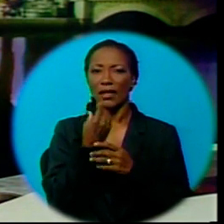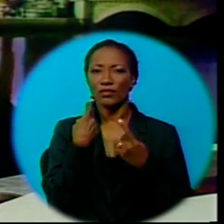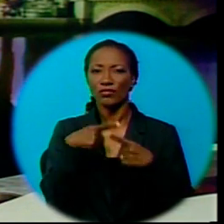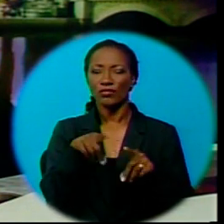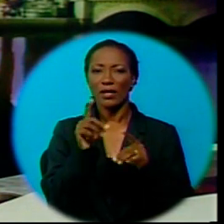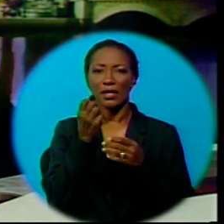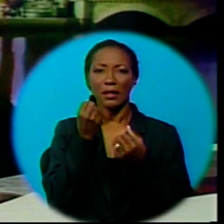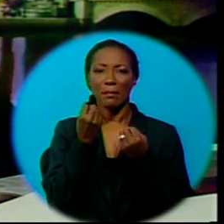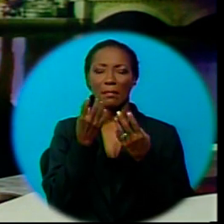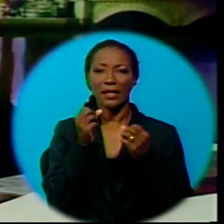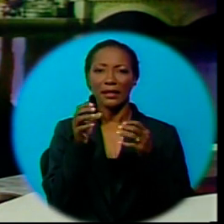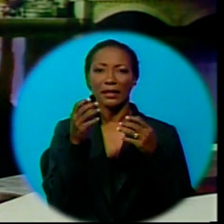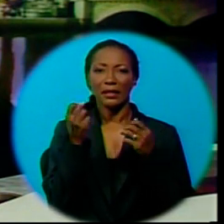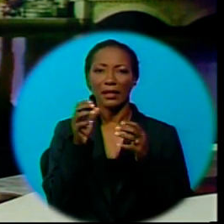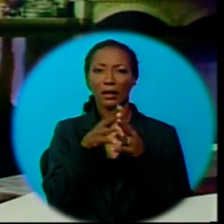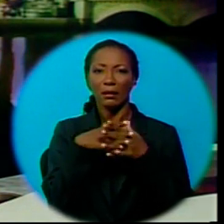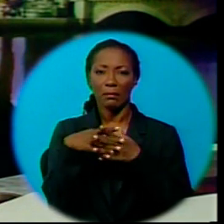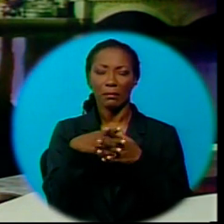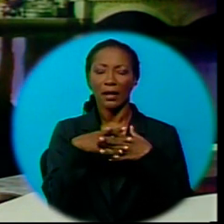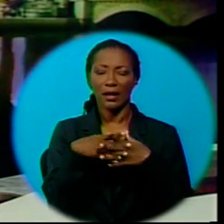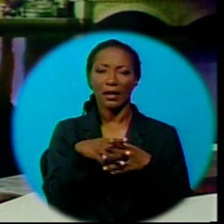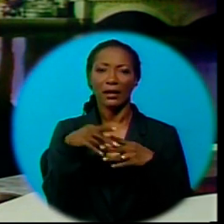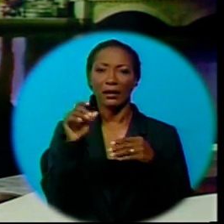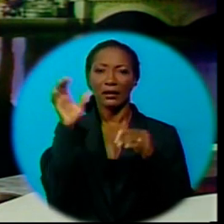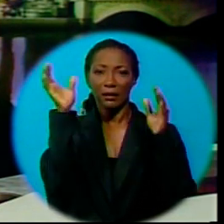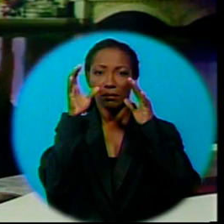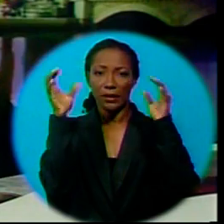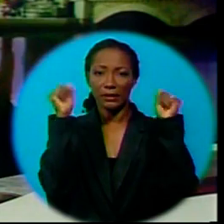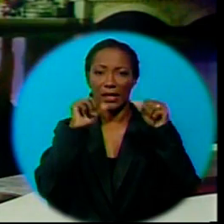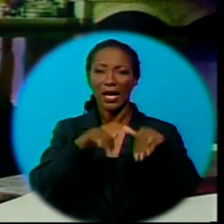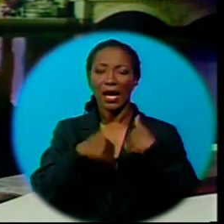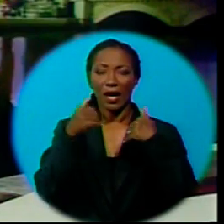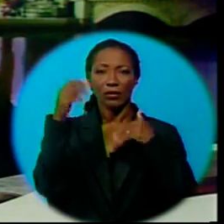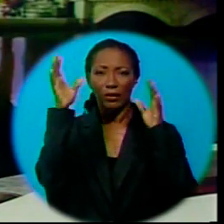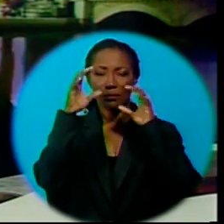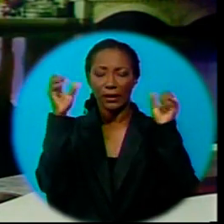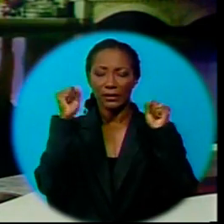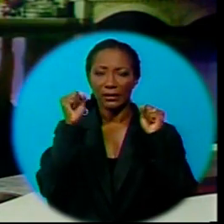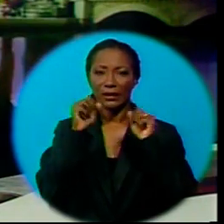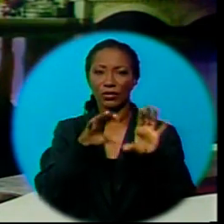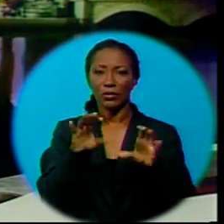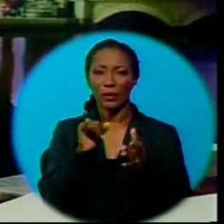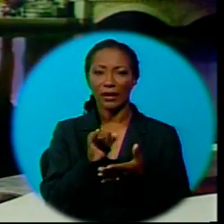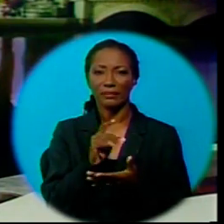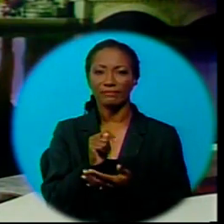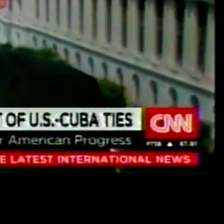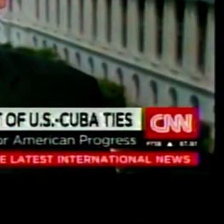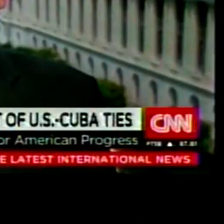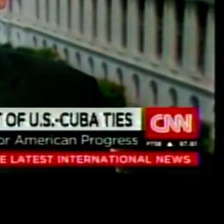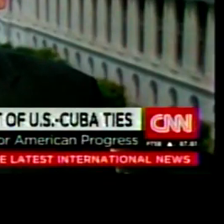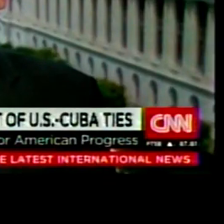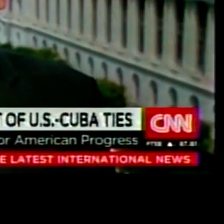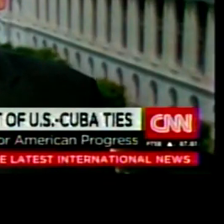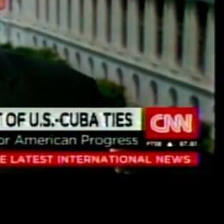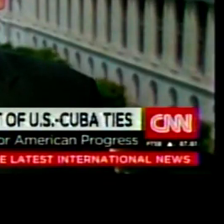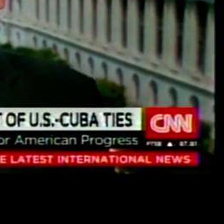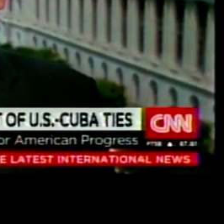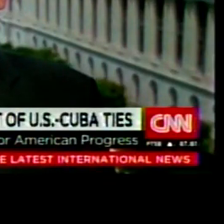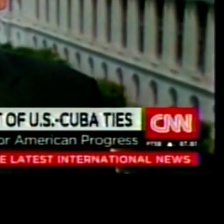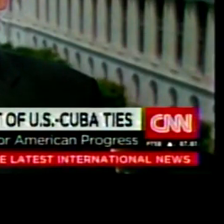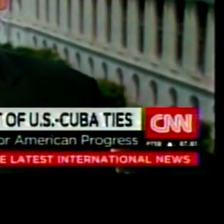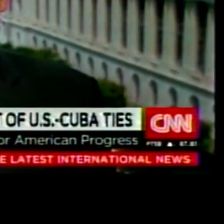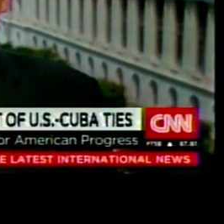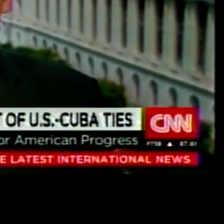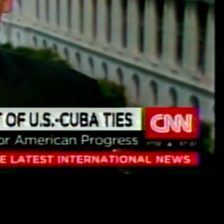question now is, how did President Barack Obama find an opening? A number of things have changed, and I think this will be important to President